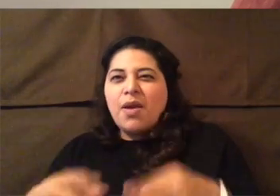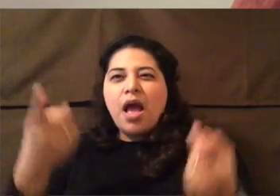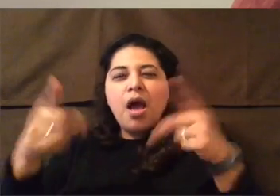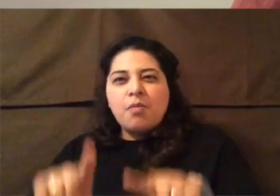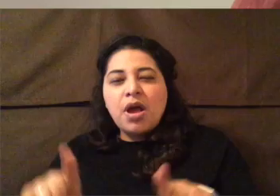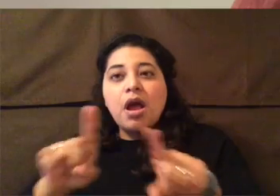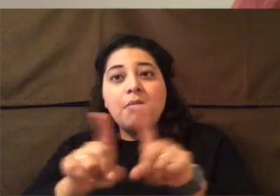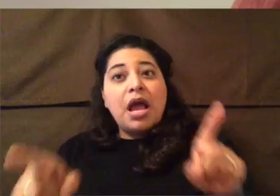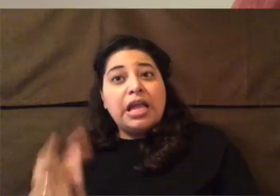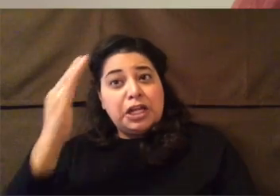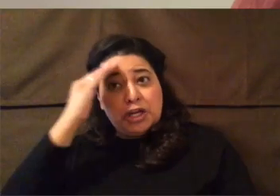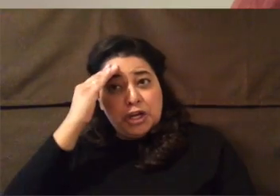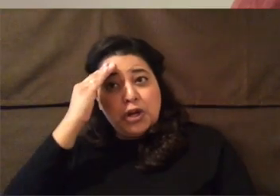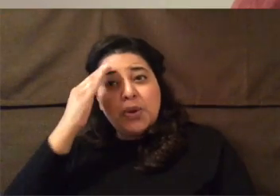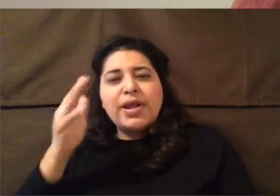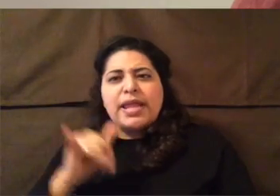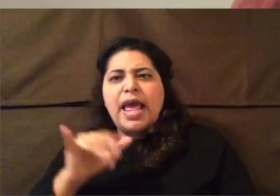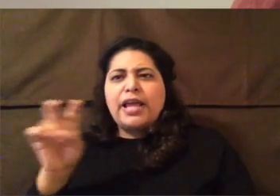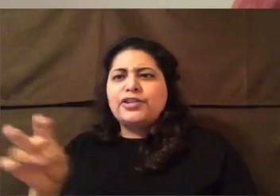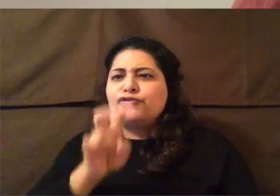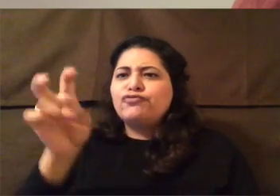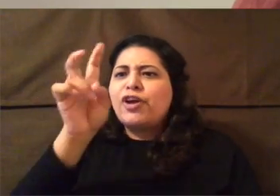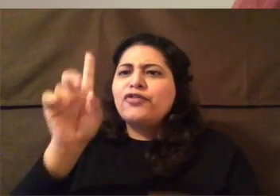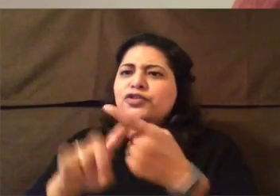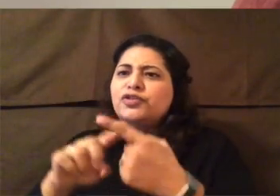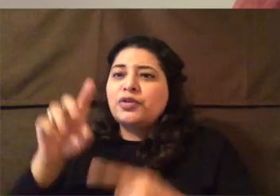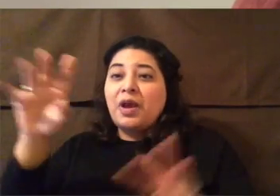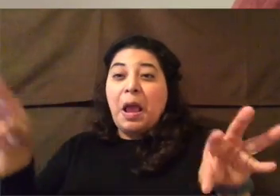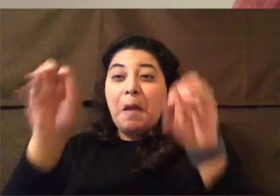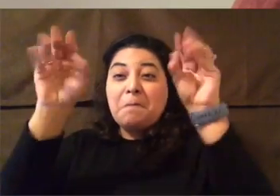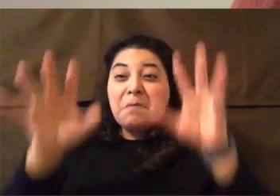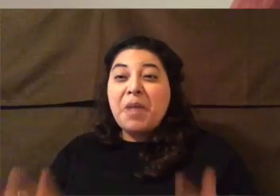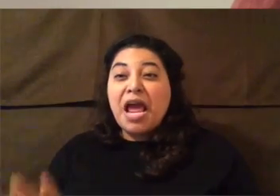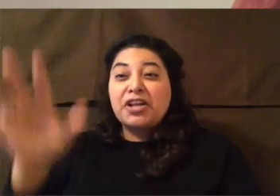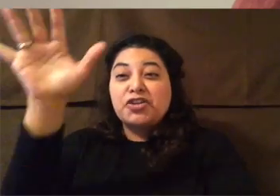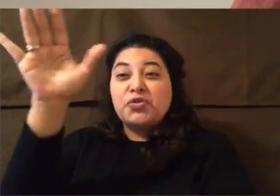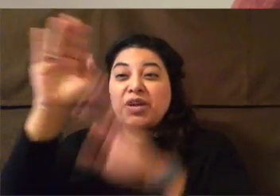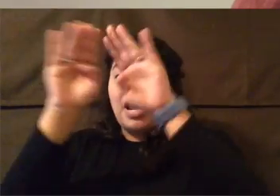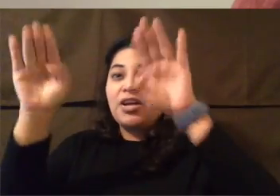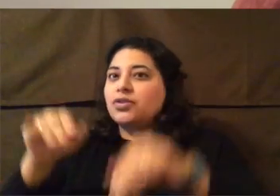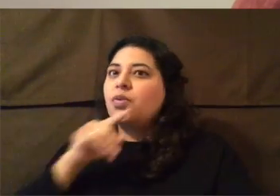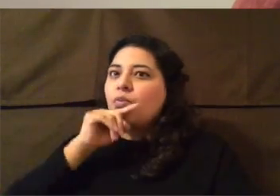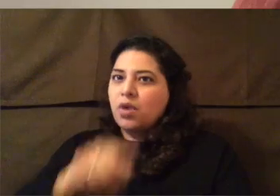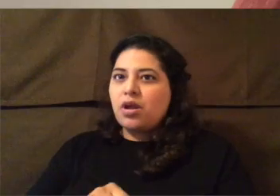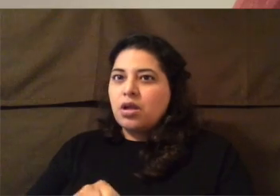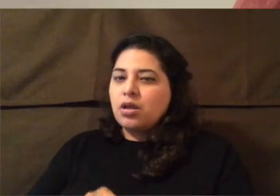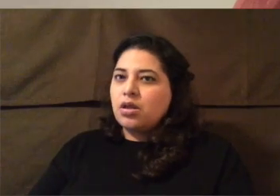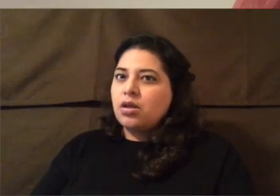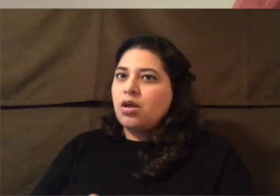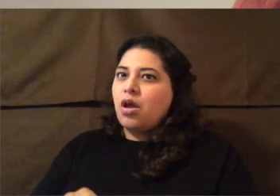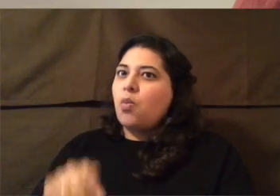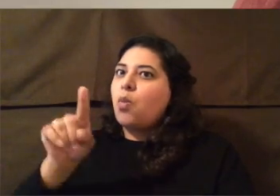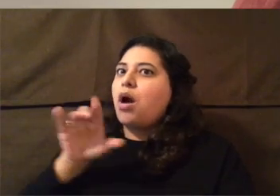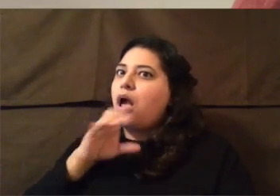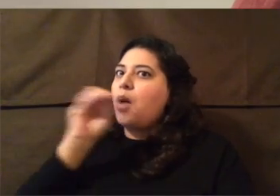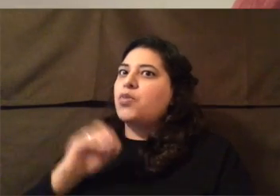couldn't explain what had happened, but he knew for sure that their trip in the magic treehouse had been